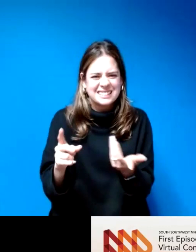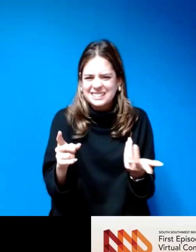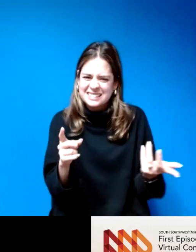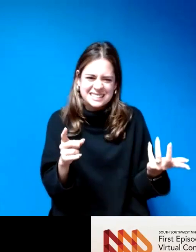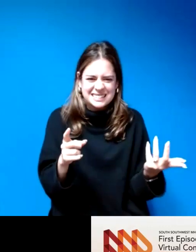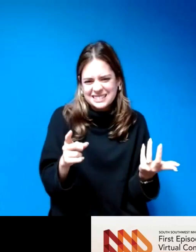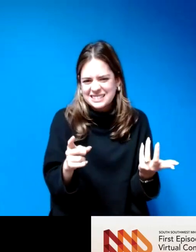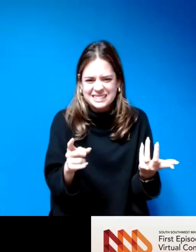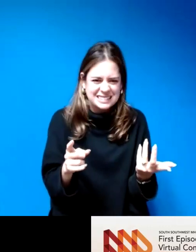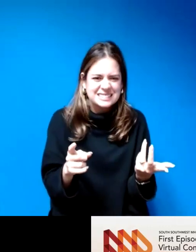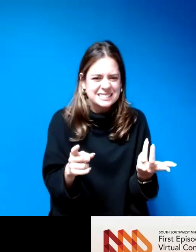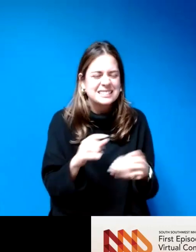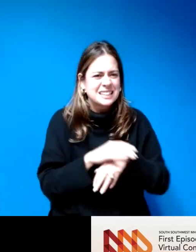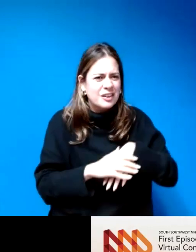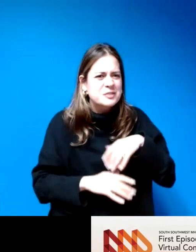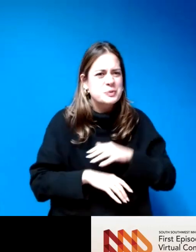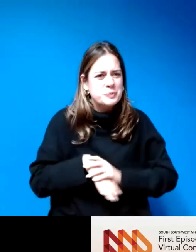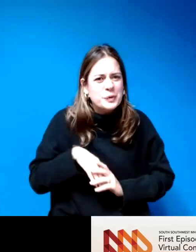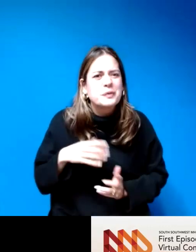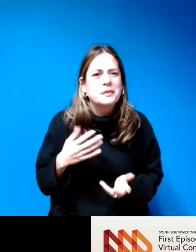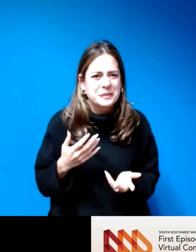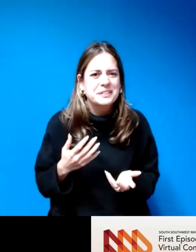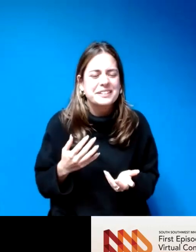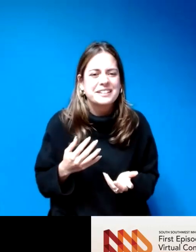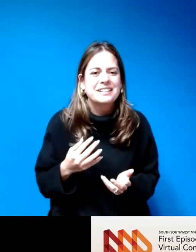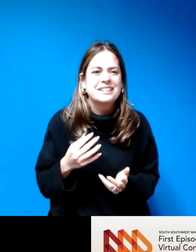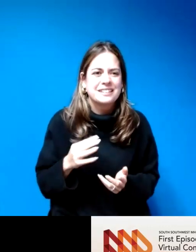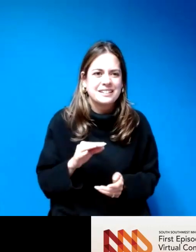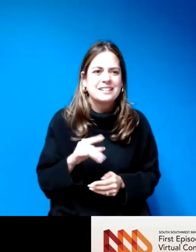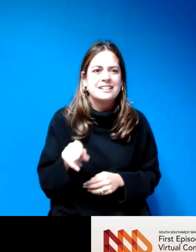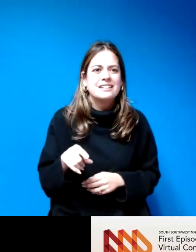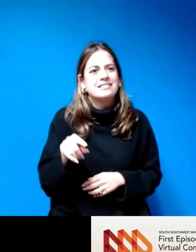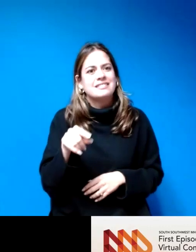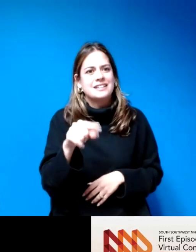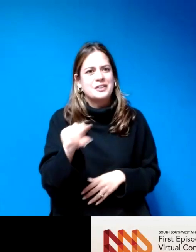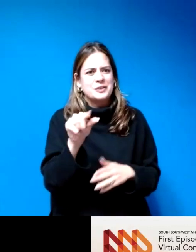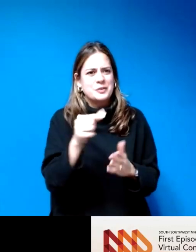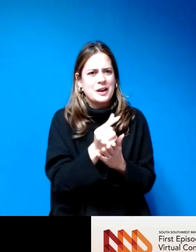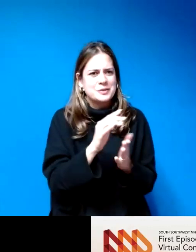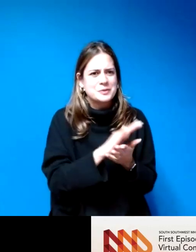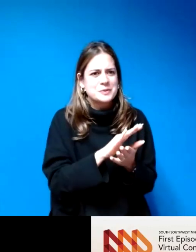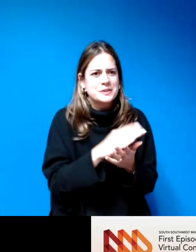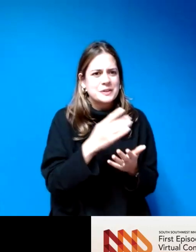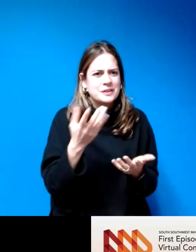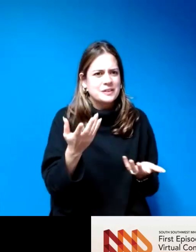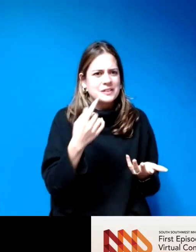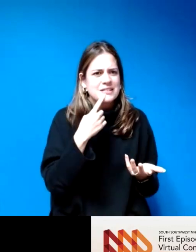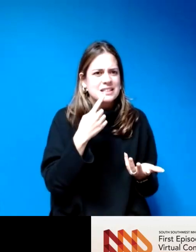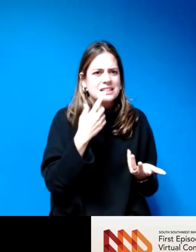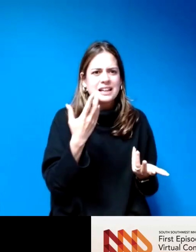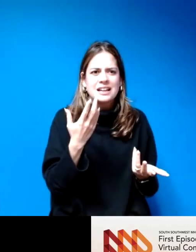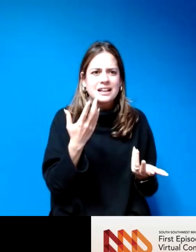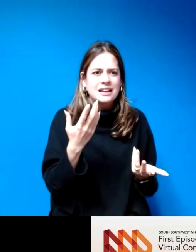and everybody, especially trainees from graduate school, the kind of questions I get is like, what's the statistical power of